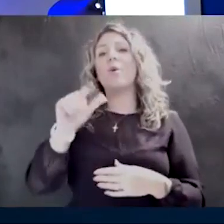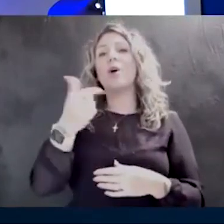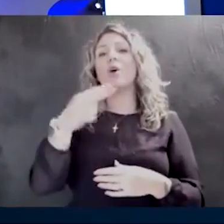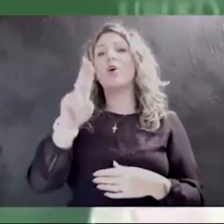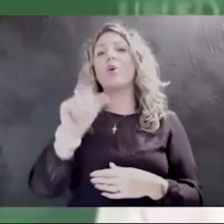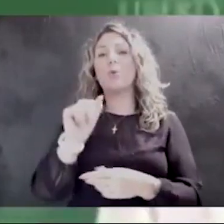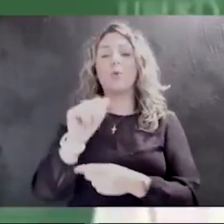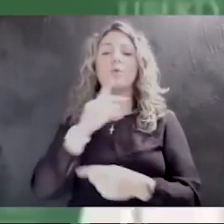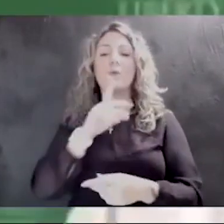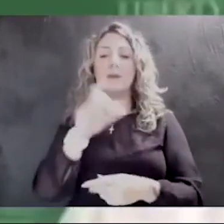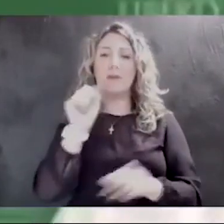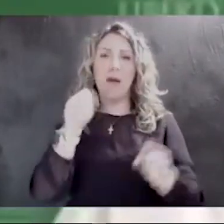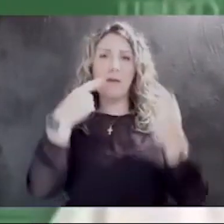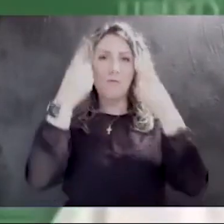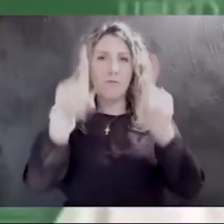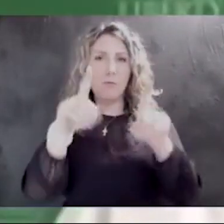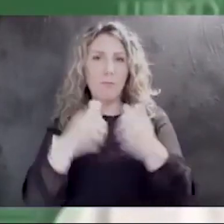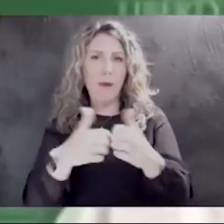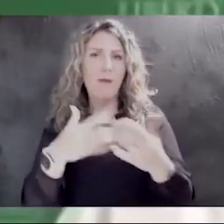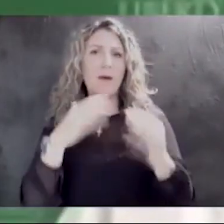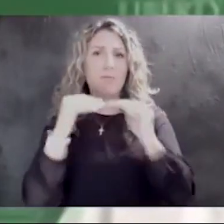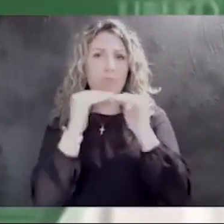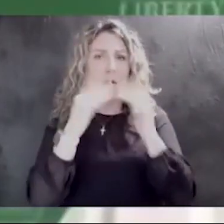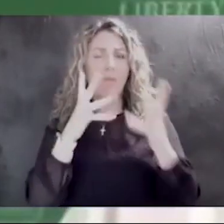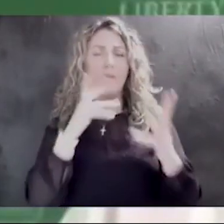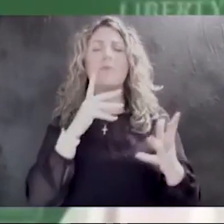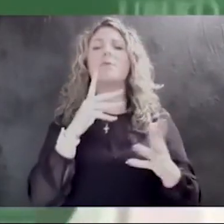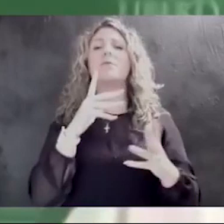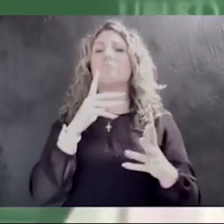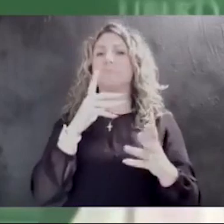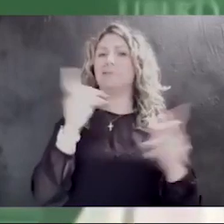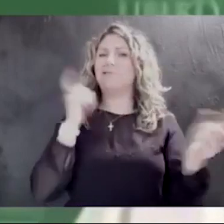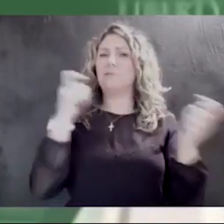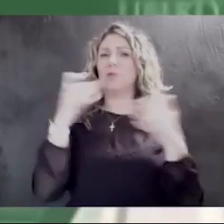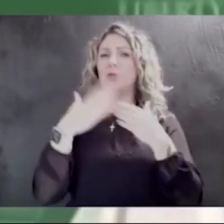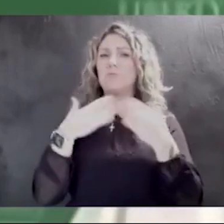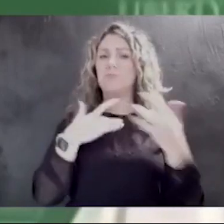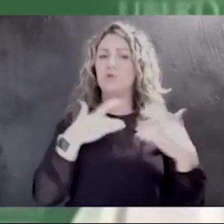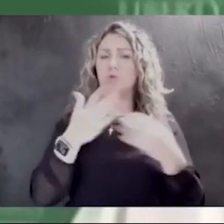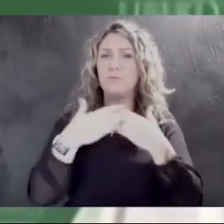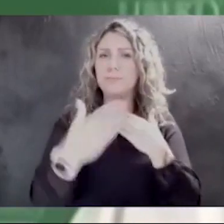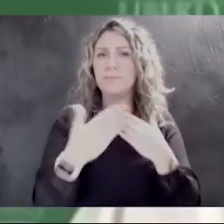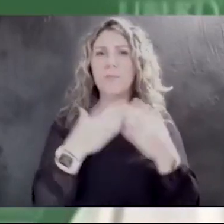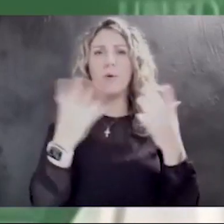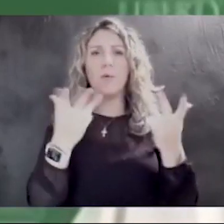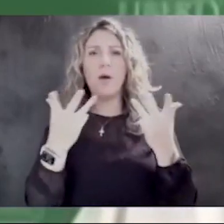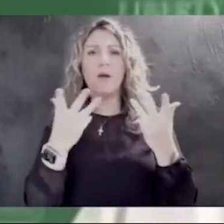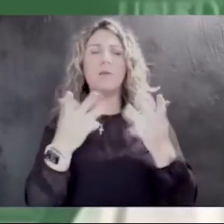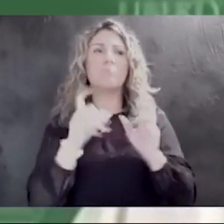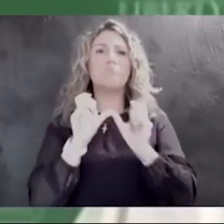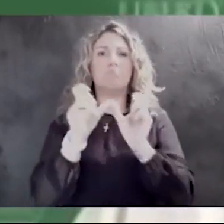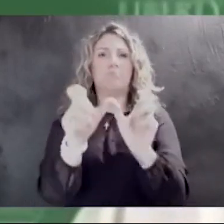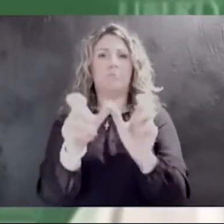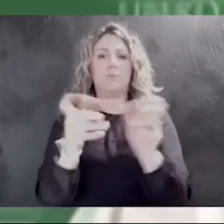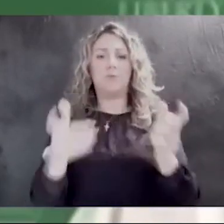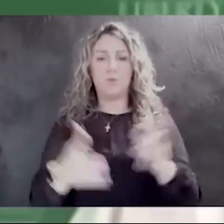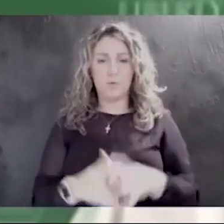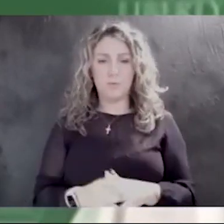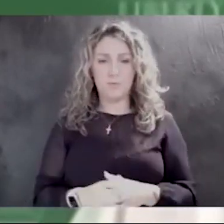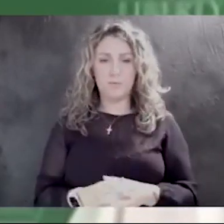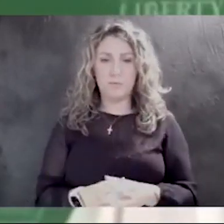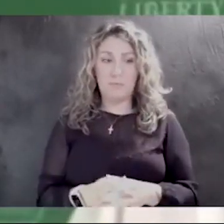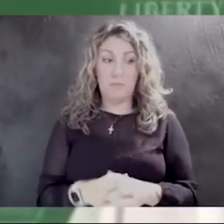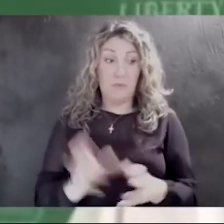Yeah, I agree with my colleagues. I think the biggest concern going forward is, if we continue to let this go